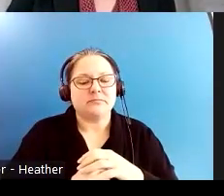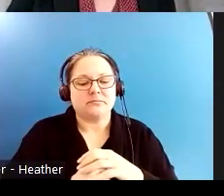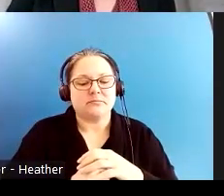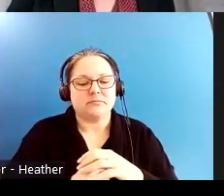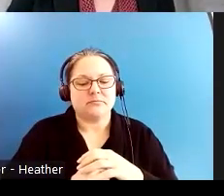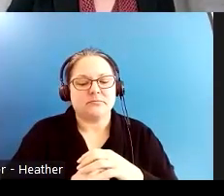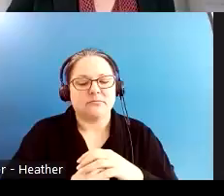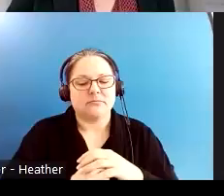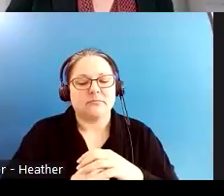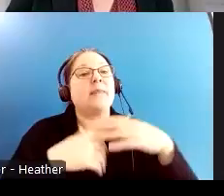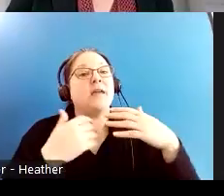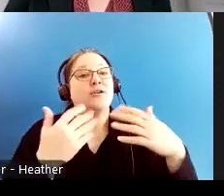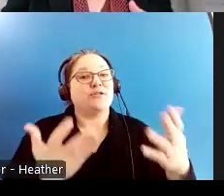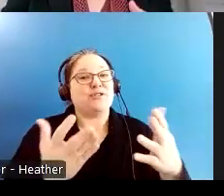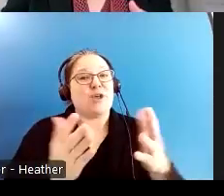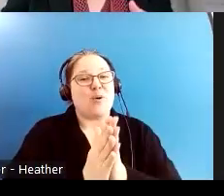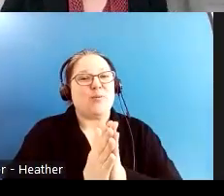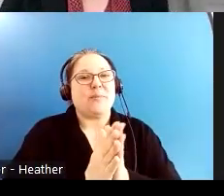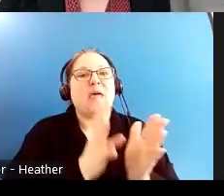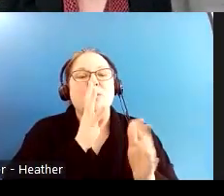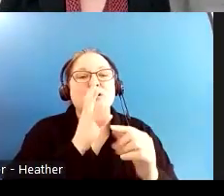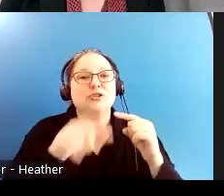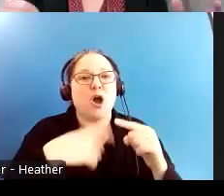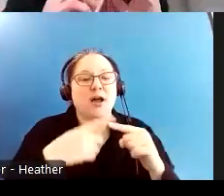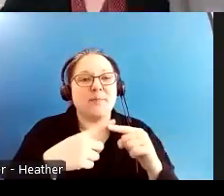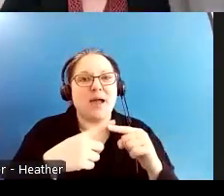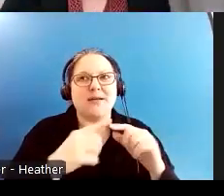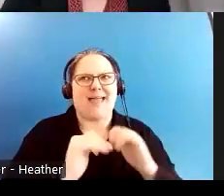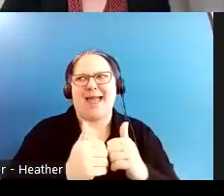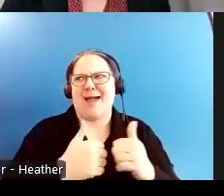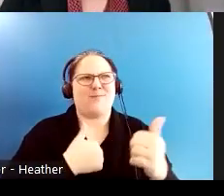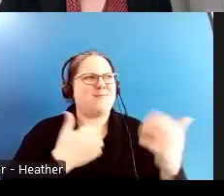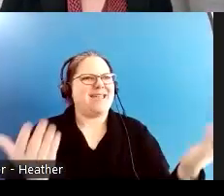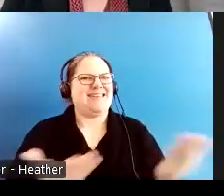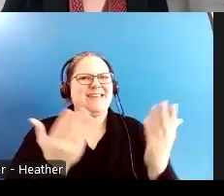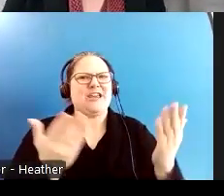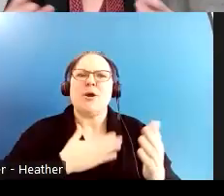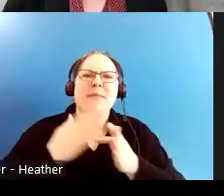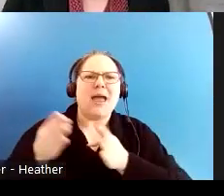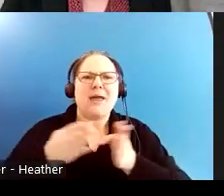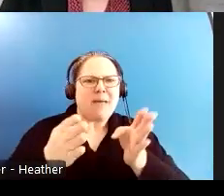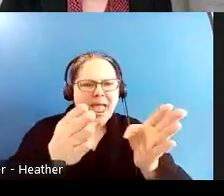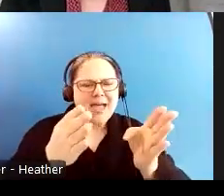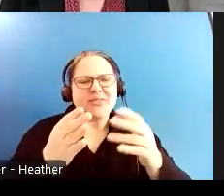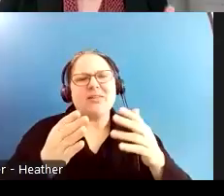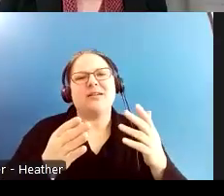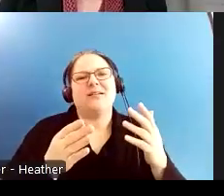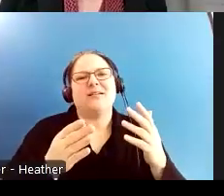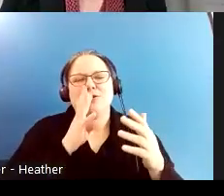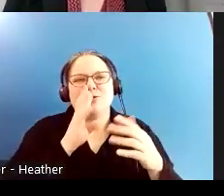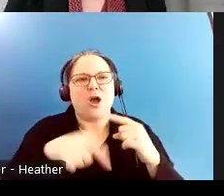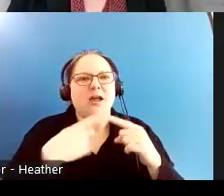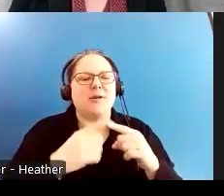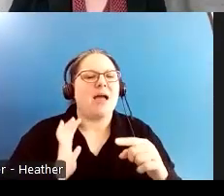And so now I wanted to just shift gears a little bit to talk about how I got here and my pathway, and I'll talk a little bit about our New Haven